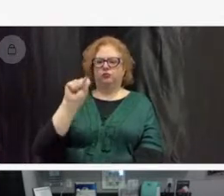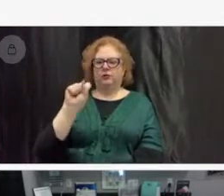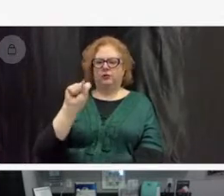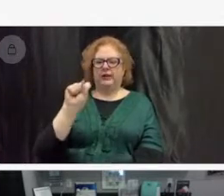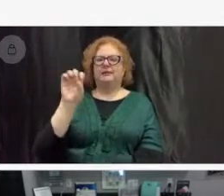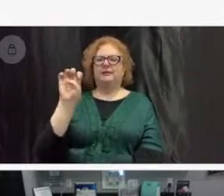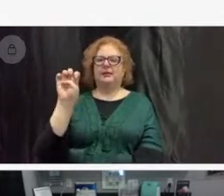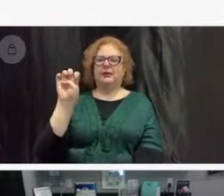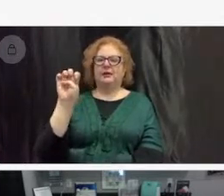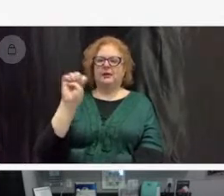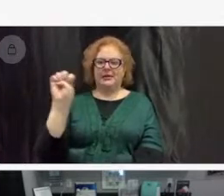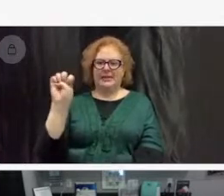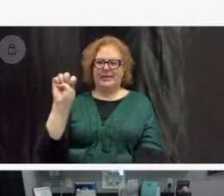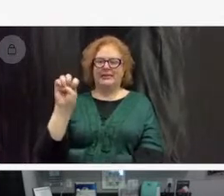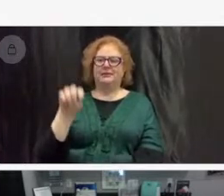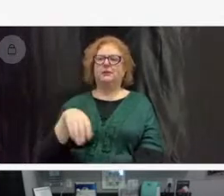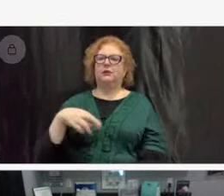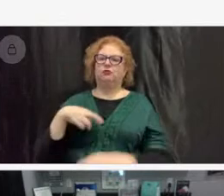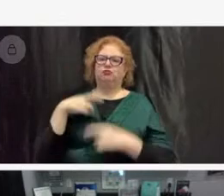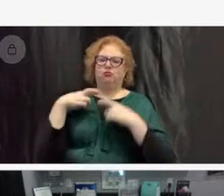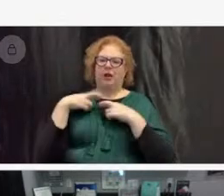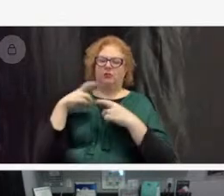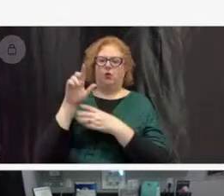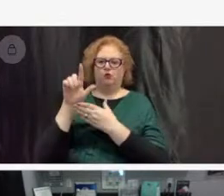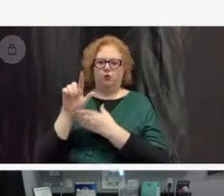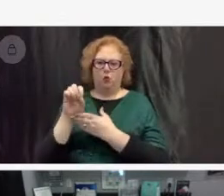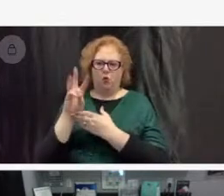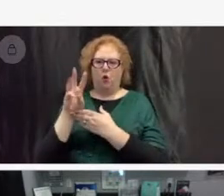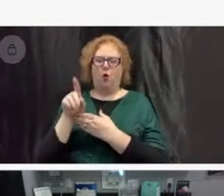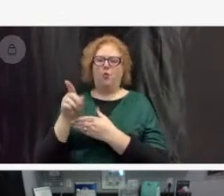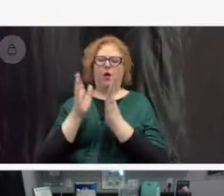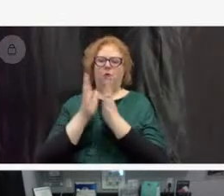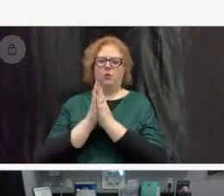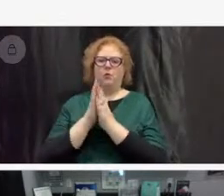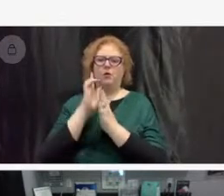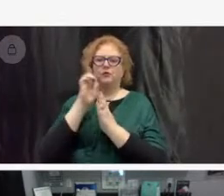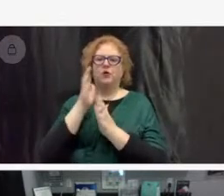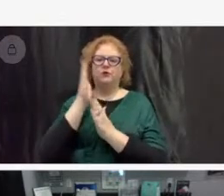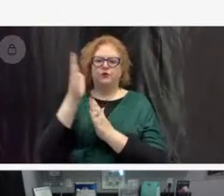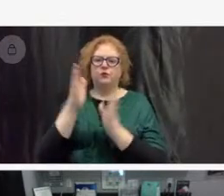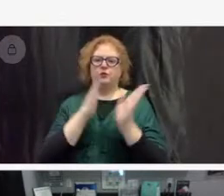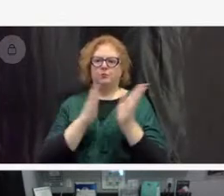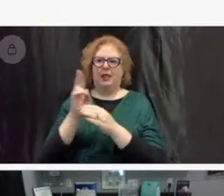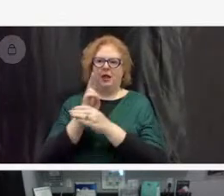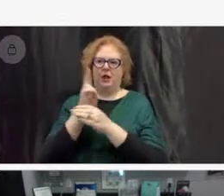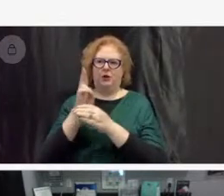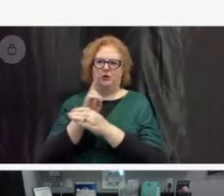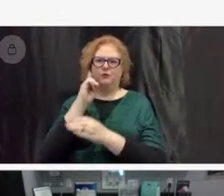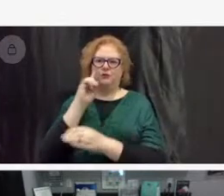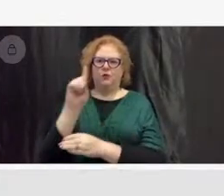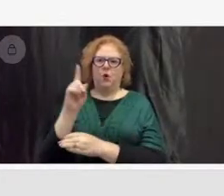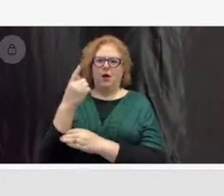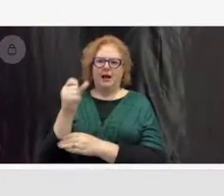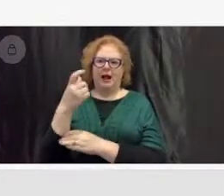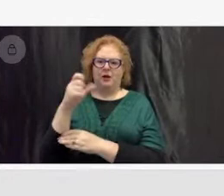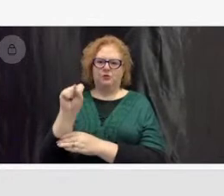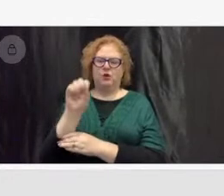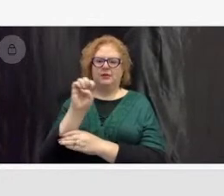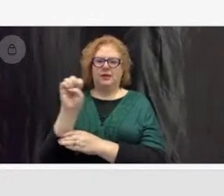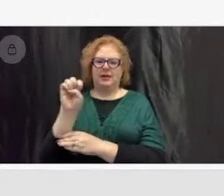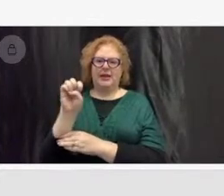commercial. The applicant requests a future land use plan map amendment in the Geyer Springs East Planning District,